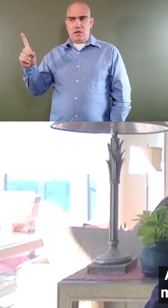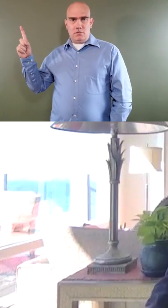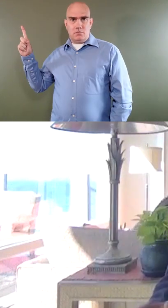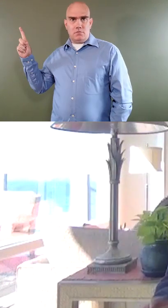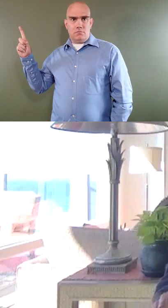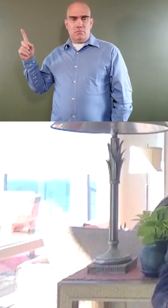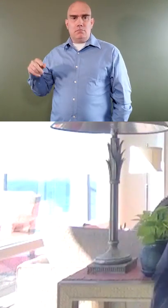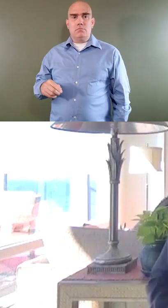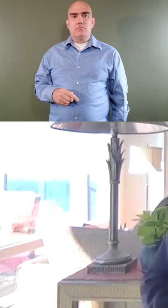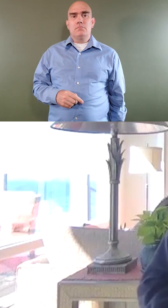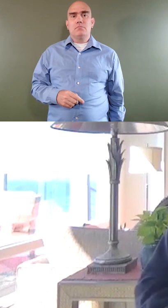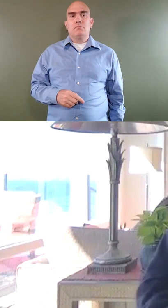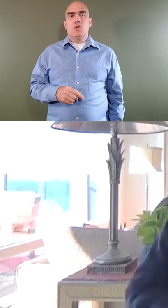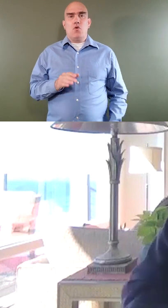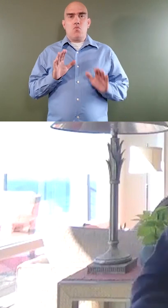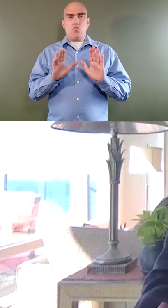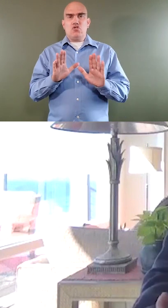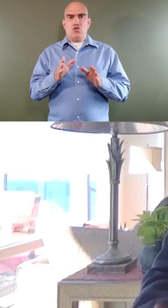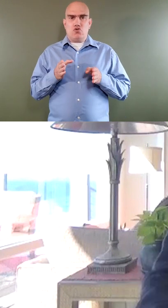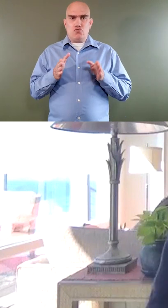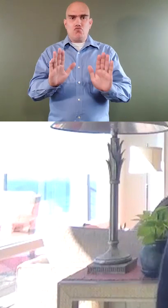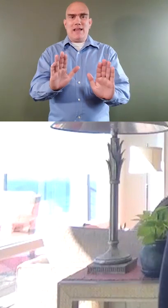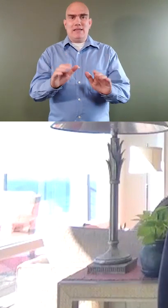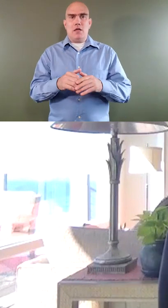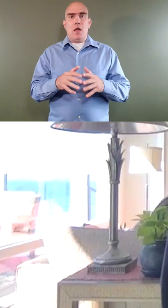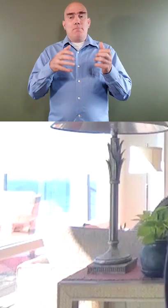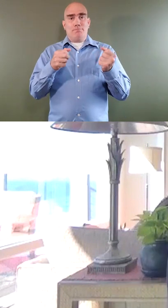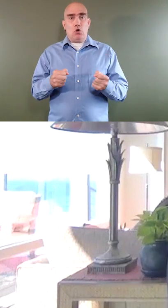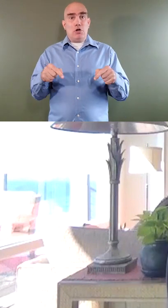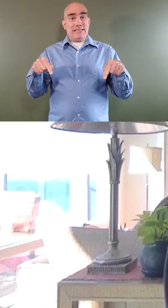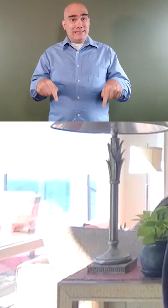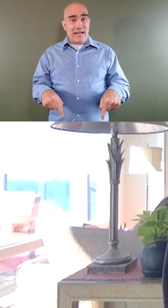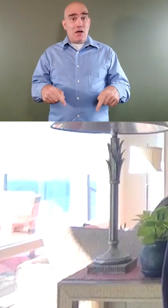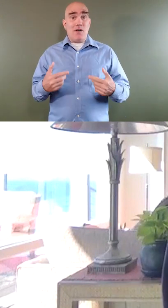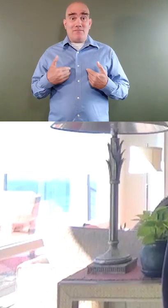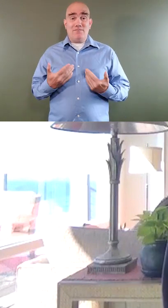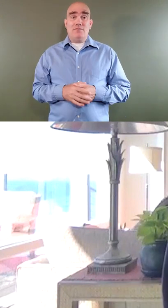motion, a pushing straight motion, a pulling down motion,